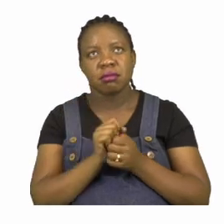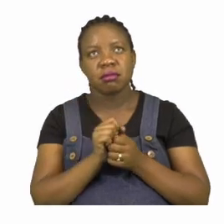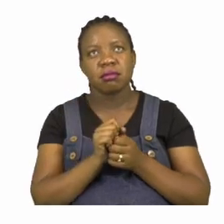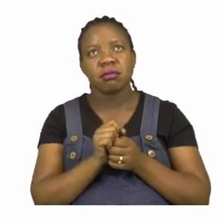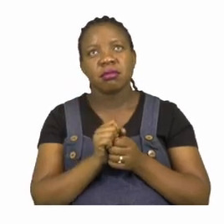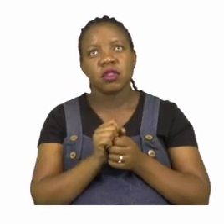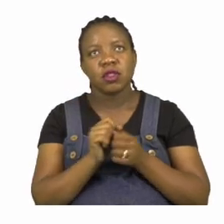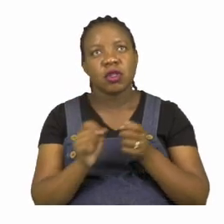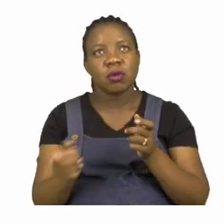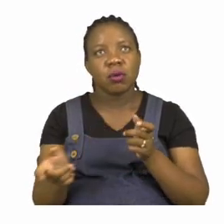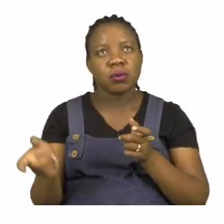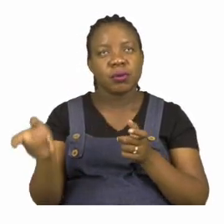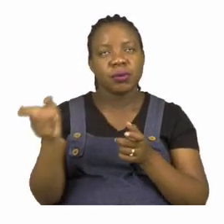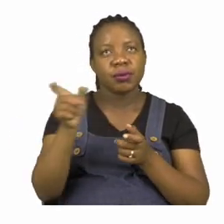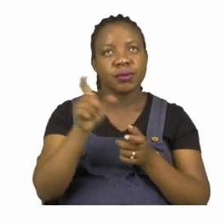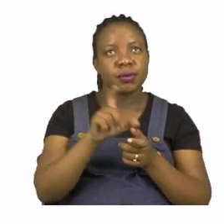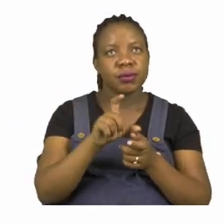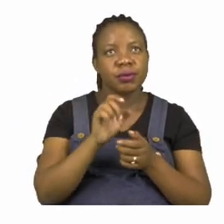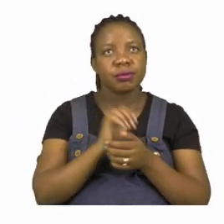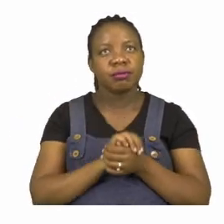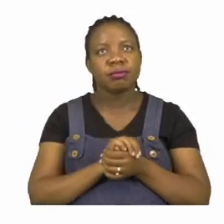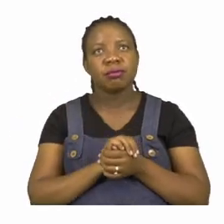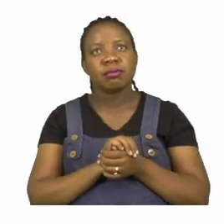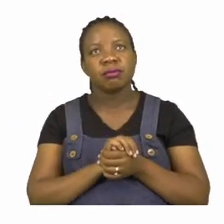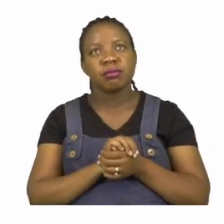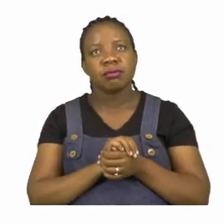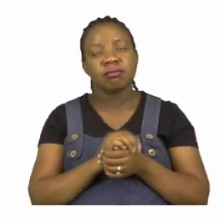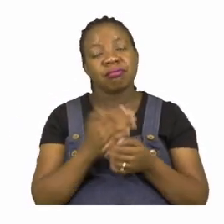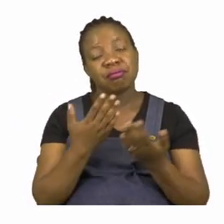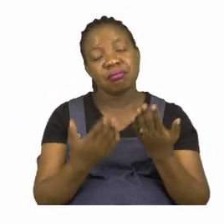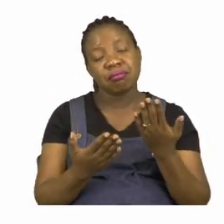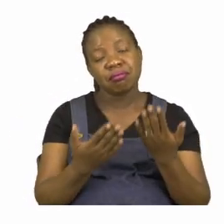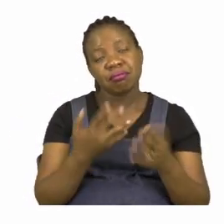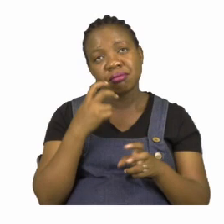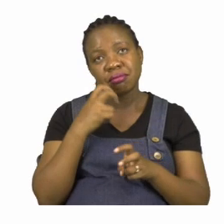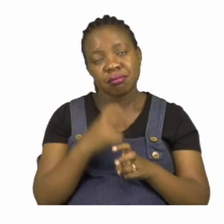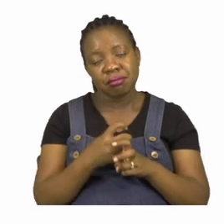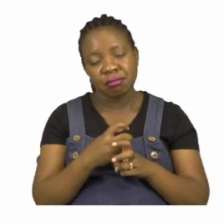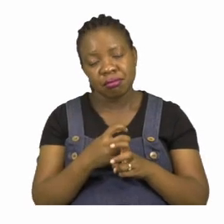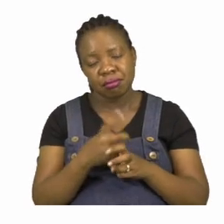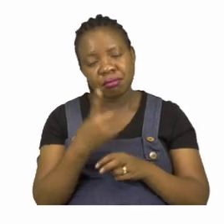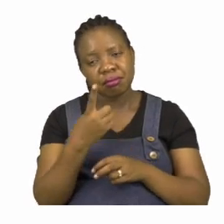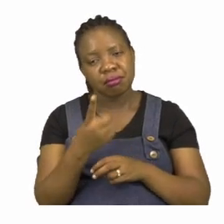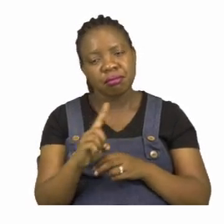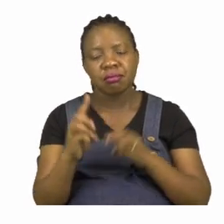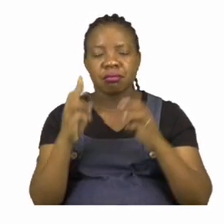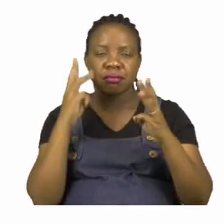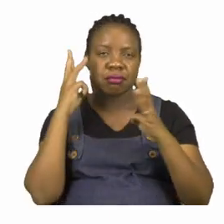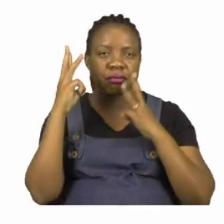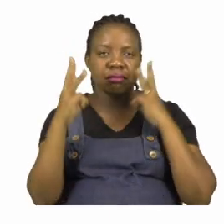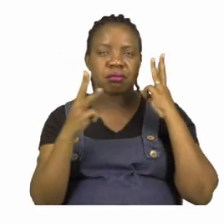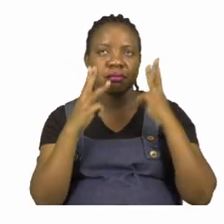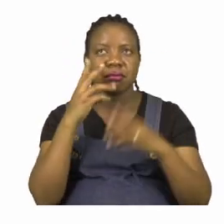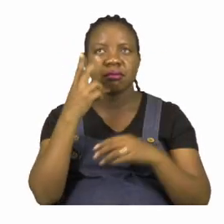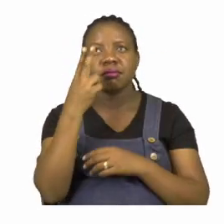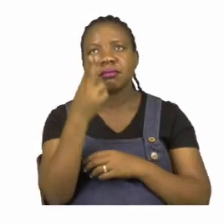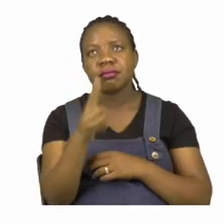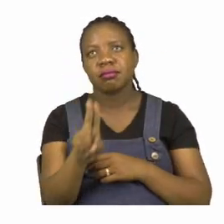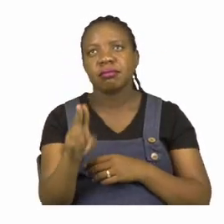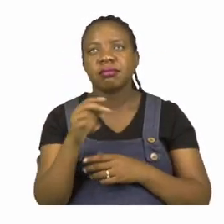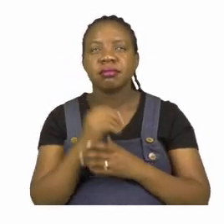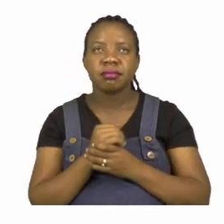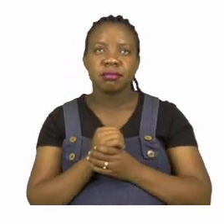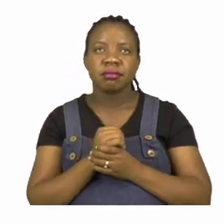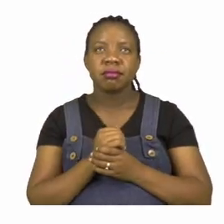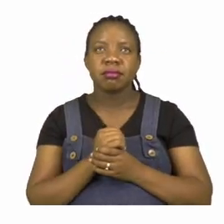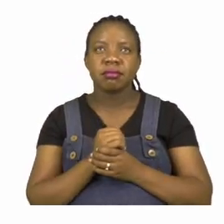rounding off. Now I know this is very difficult for some of you, but don't worry, I have a special trick I can teach you. You're going to